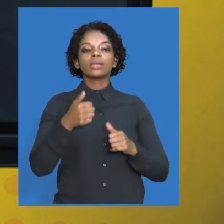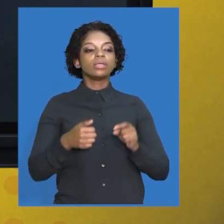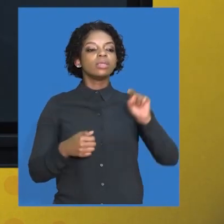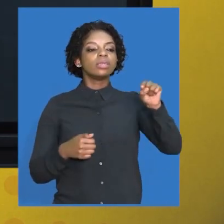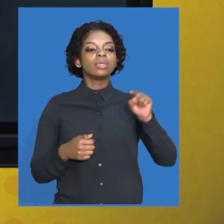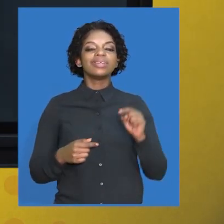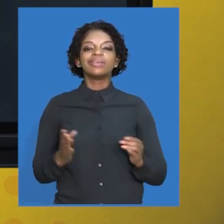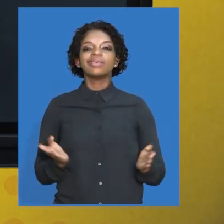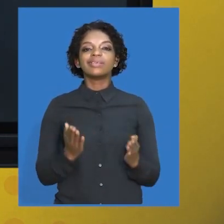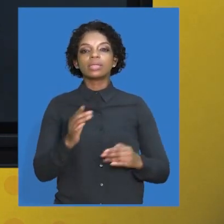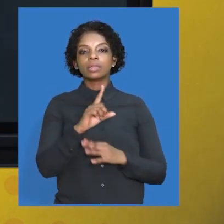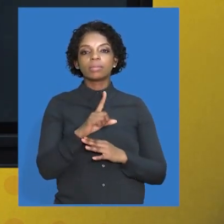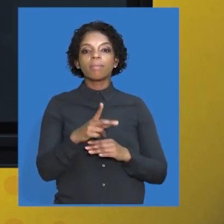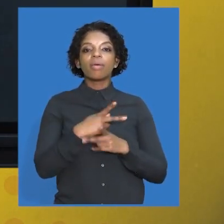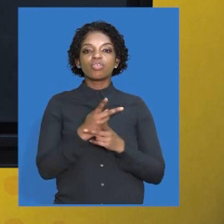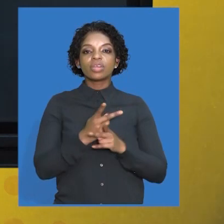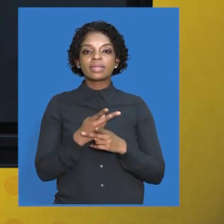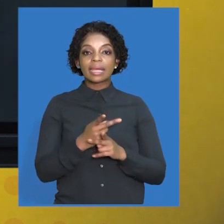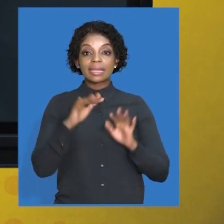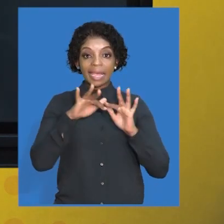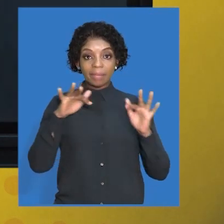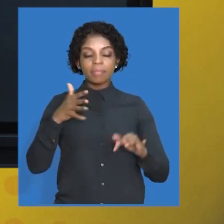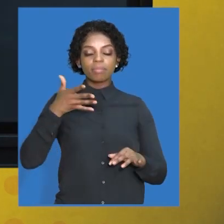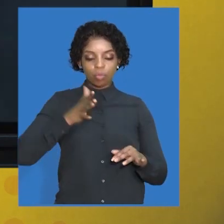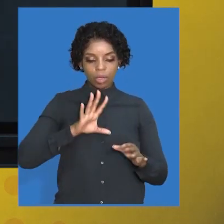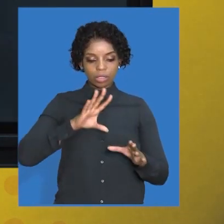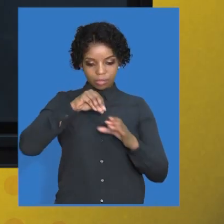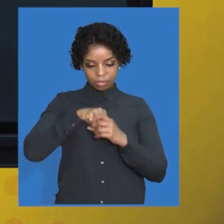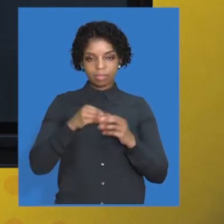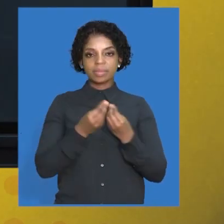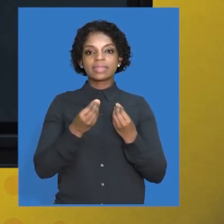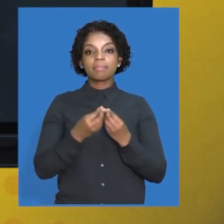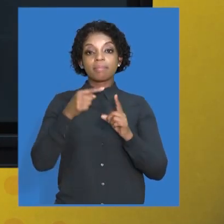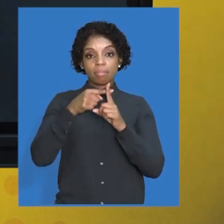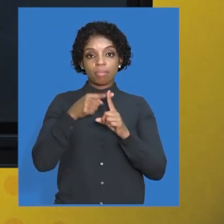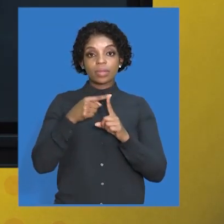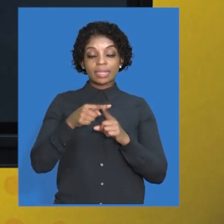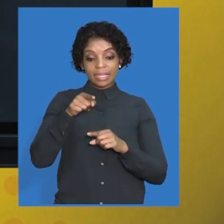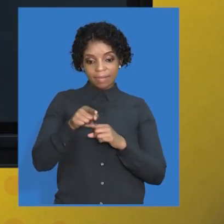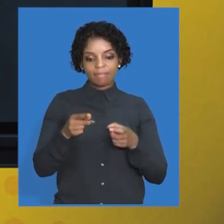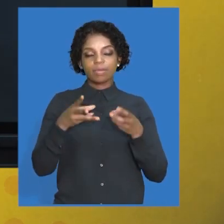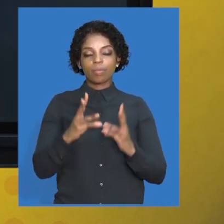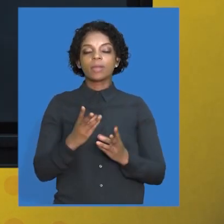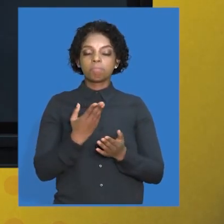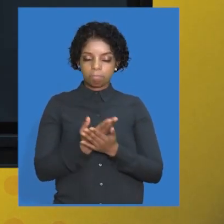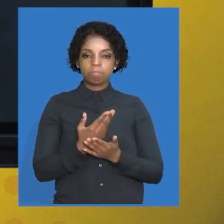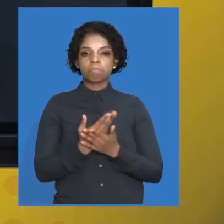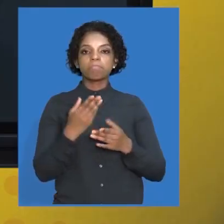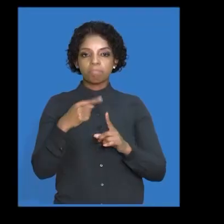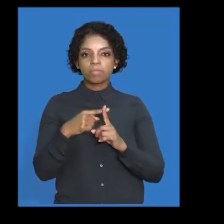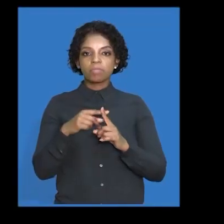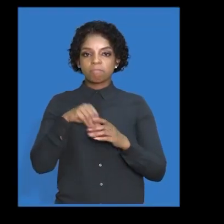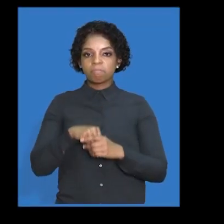promotes the products. And people, they want to be a part of something positive, and this is a manner in which they can be involved in something